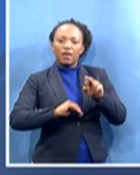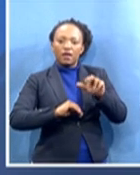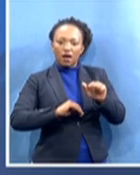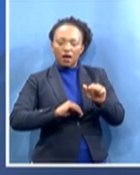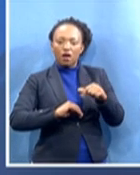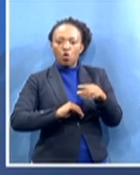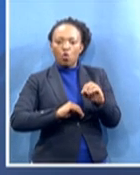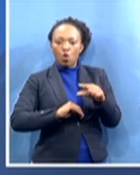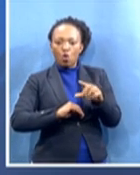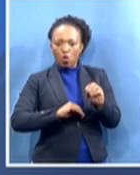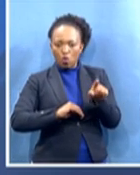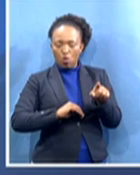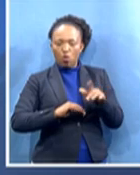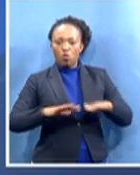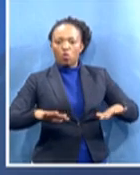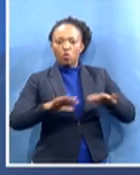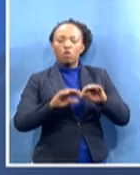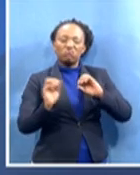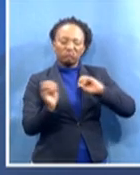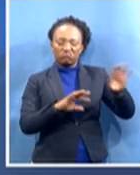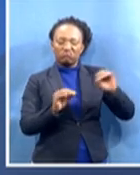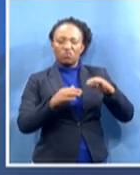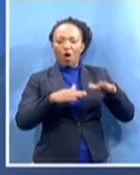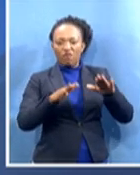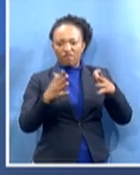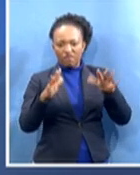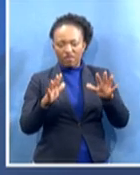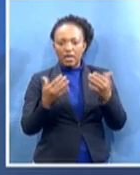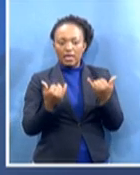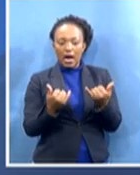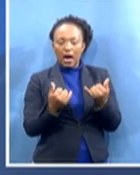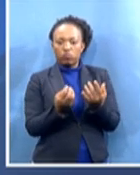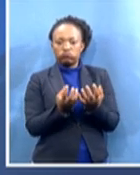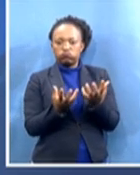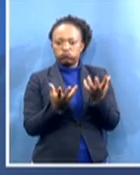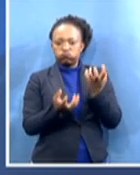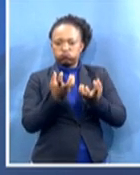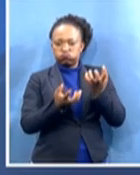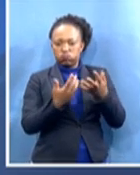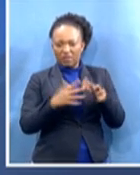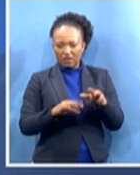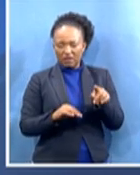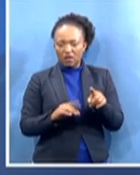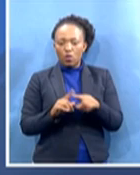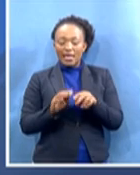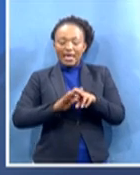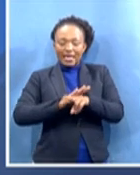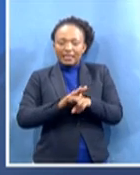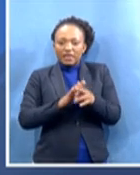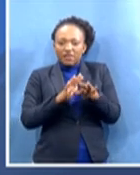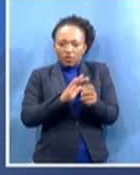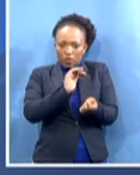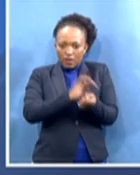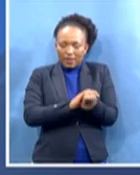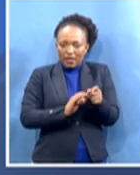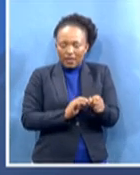that's why the delegation is in place, because the day the eruption came, there is some electricity problem,